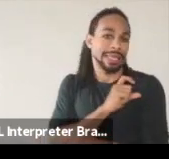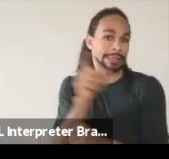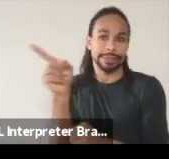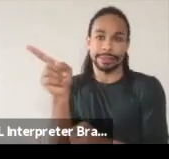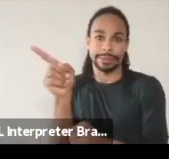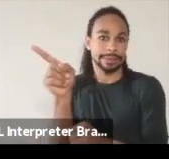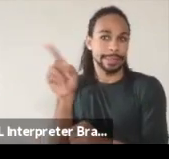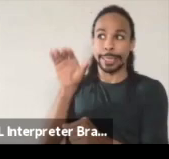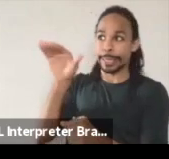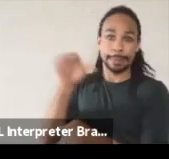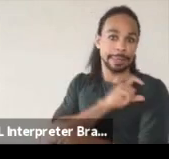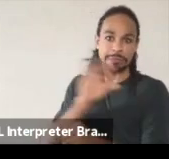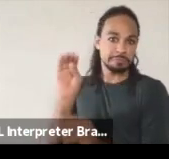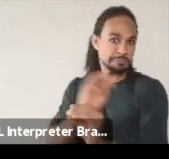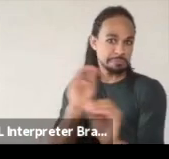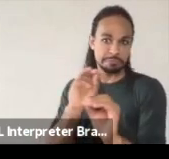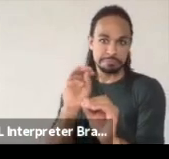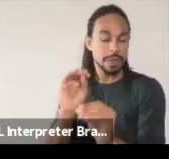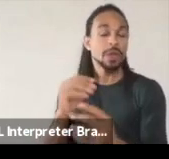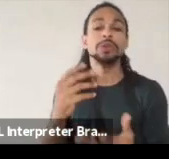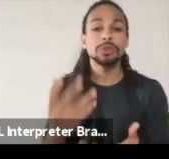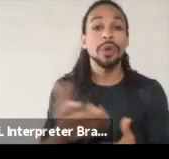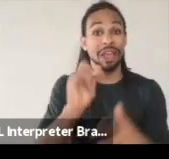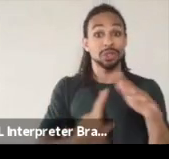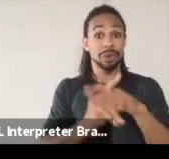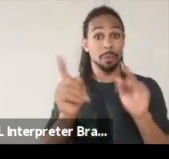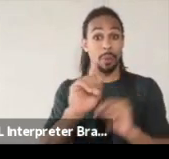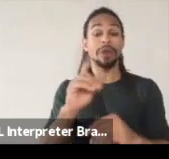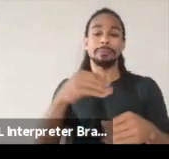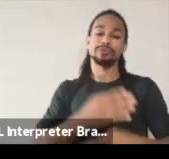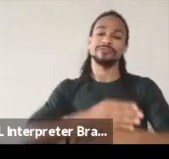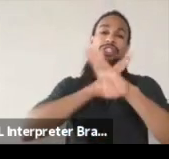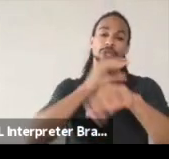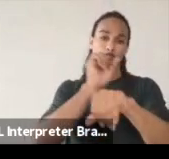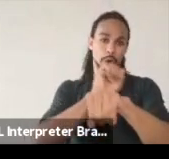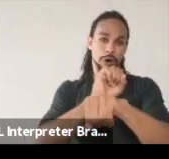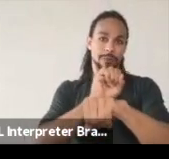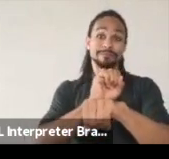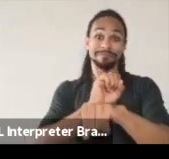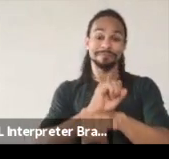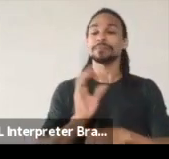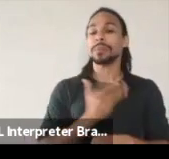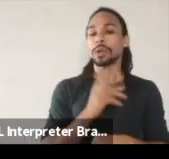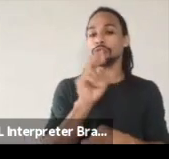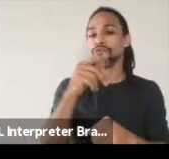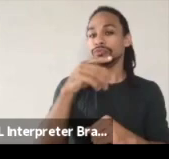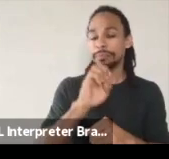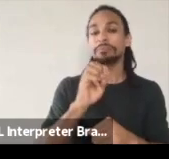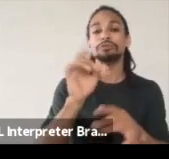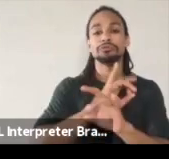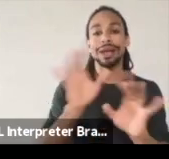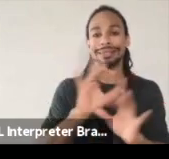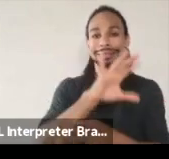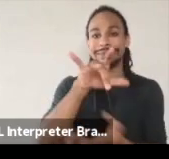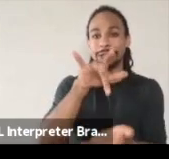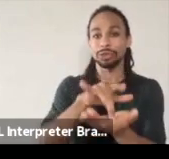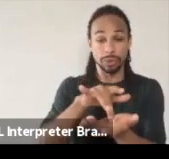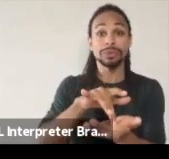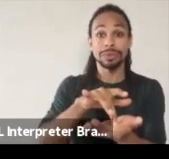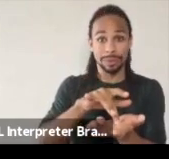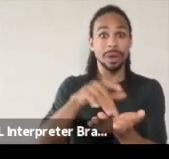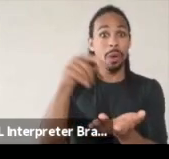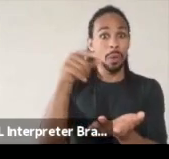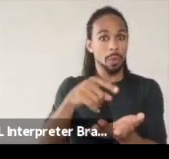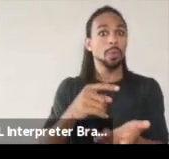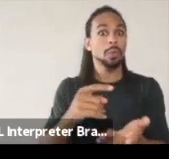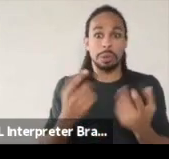in prevention work. And so in many of our rape crisis centers, we did things like teach